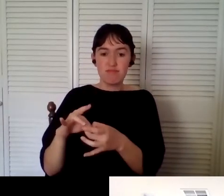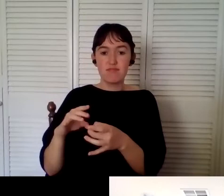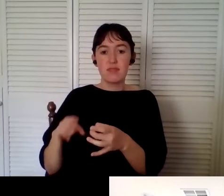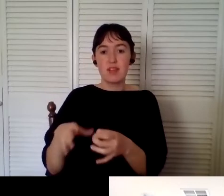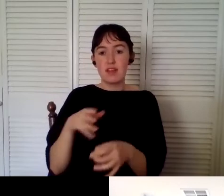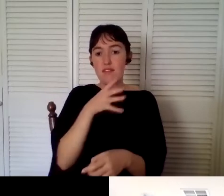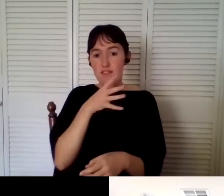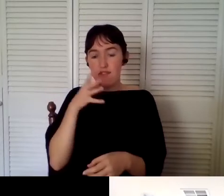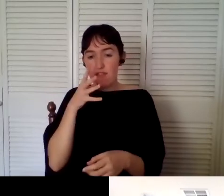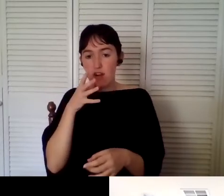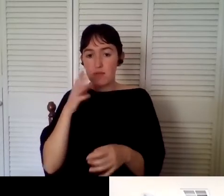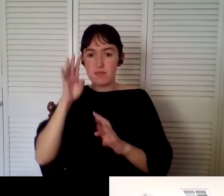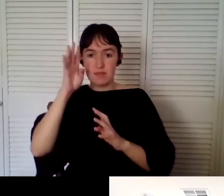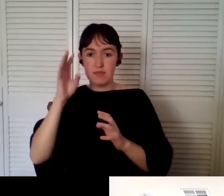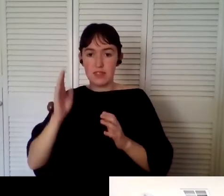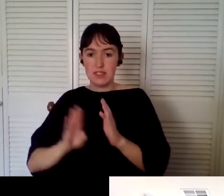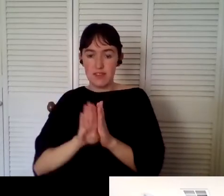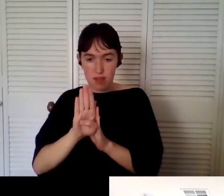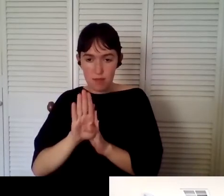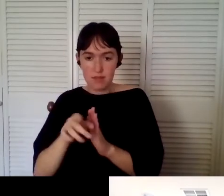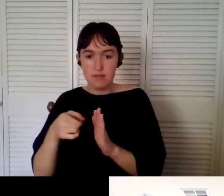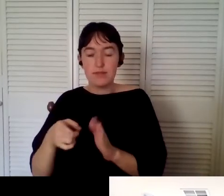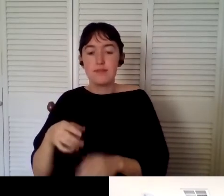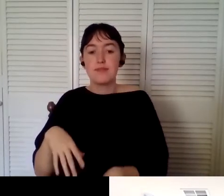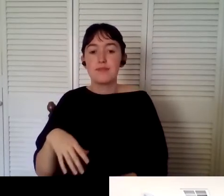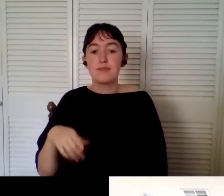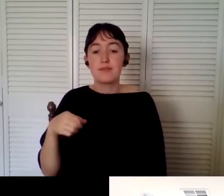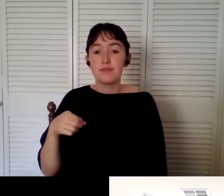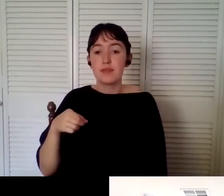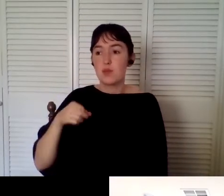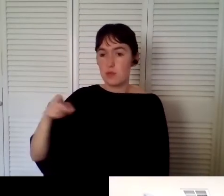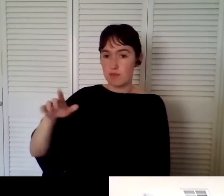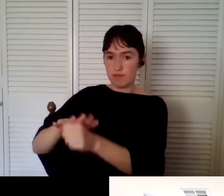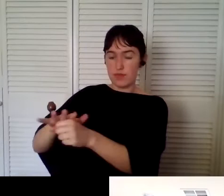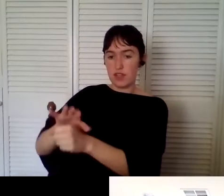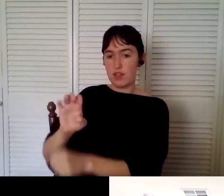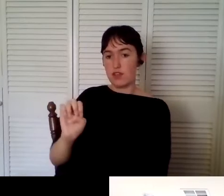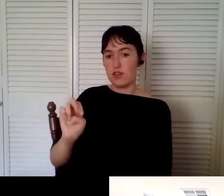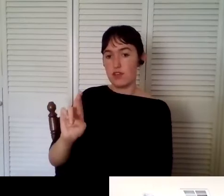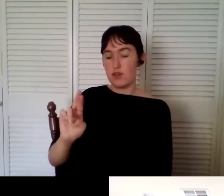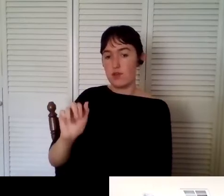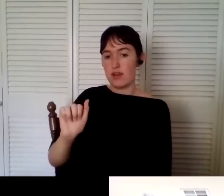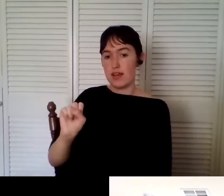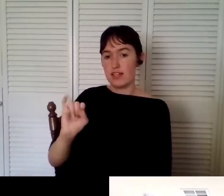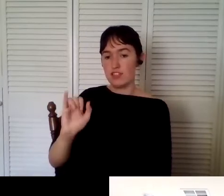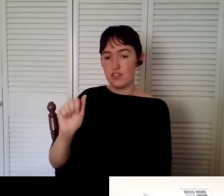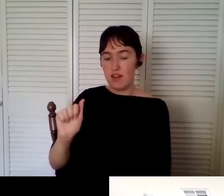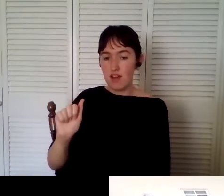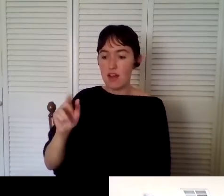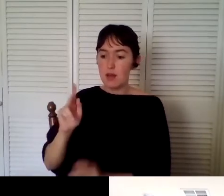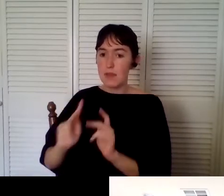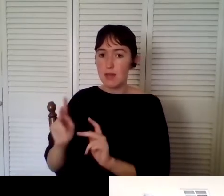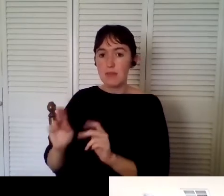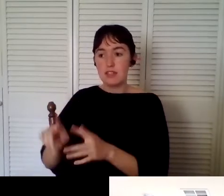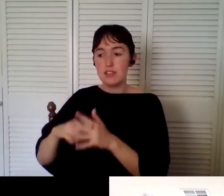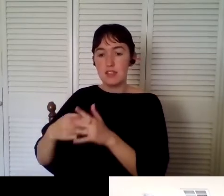15,000 years ago in Eurasia, people start farming or developing agriculture. And instead of moving around